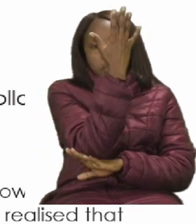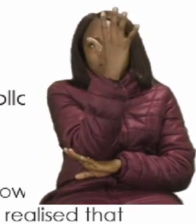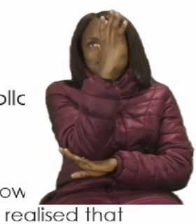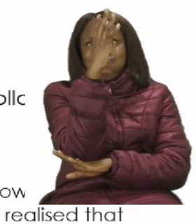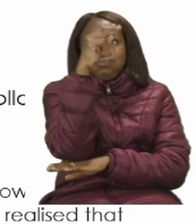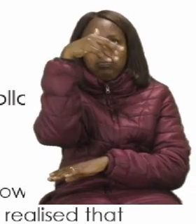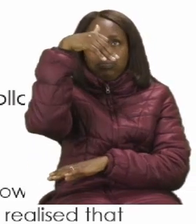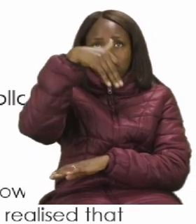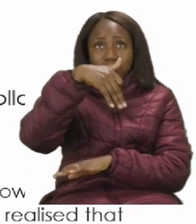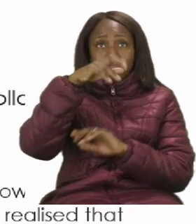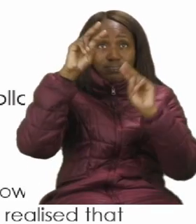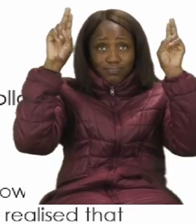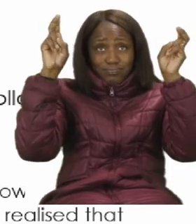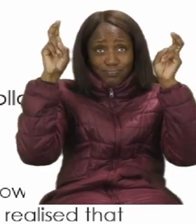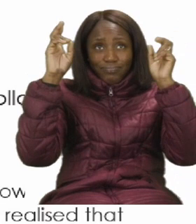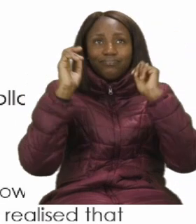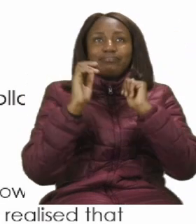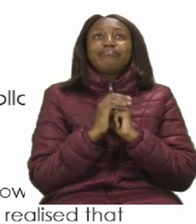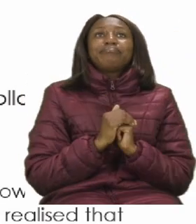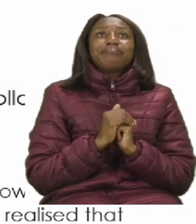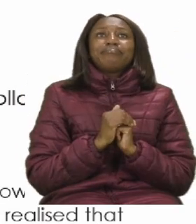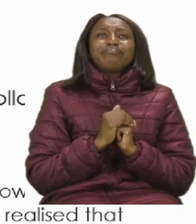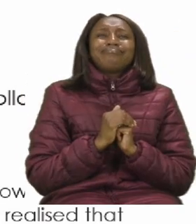A tree in Namibia.